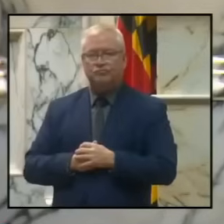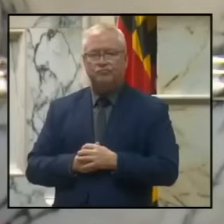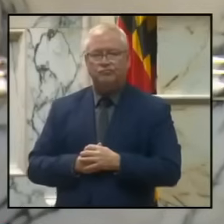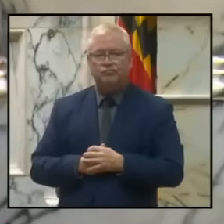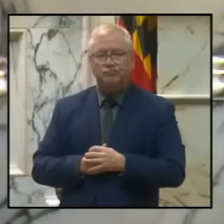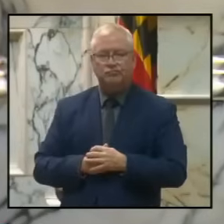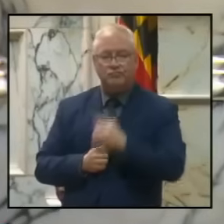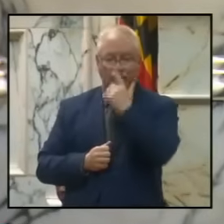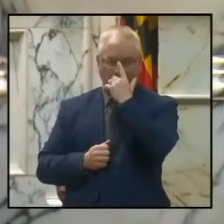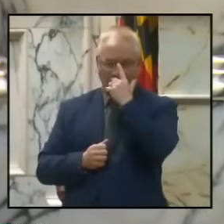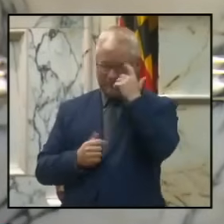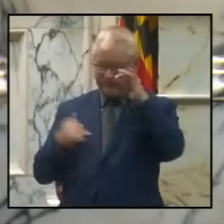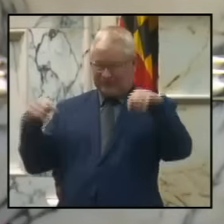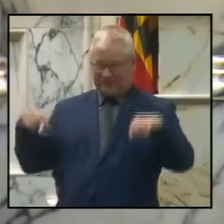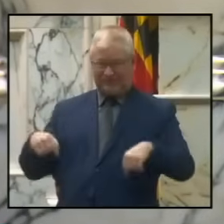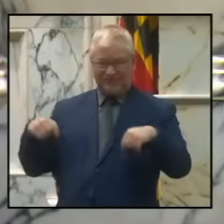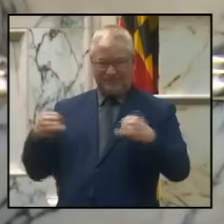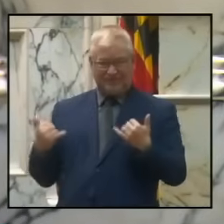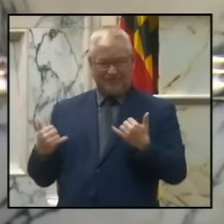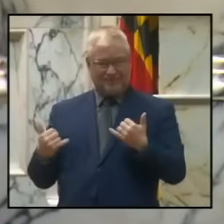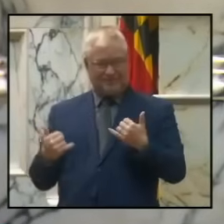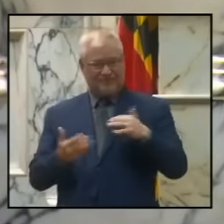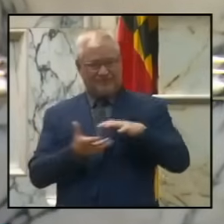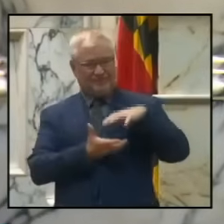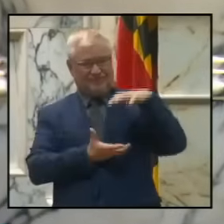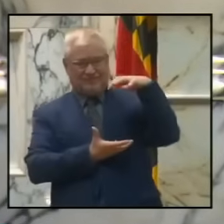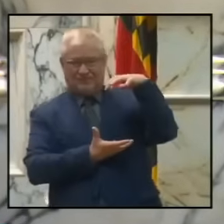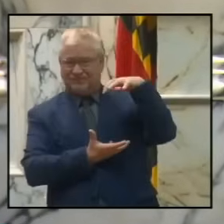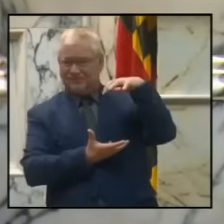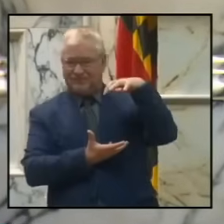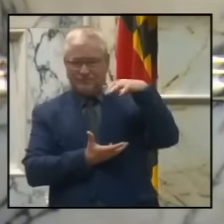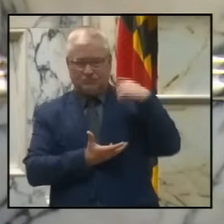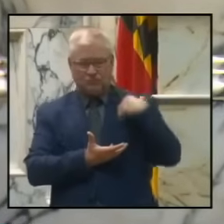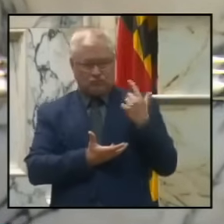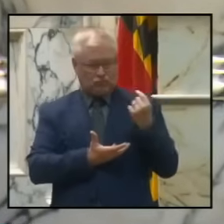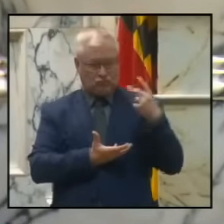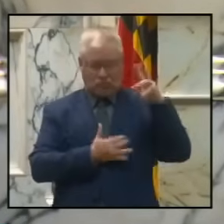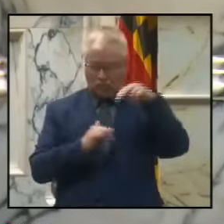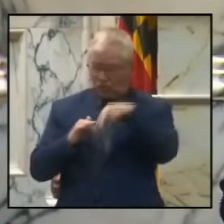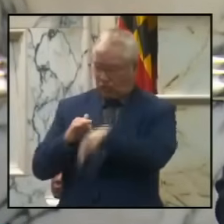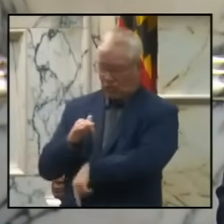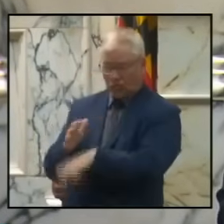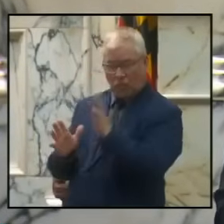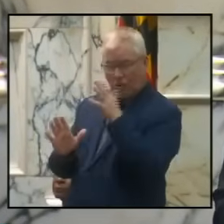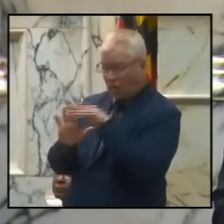Because with assets this strong, our success shouldn't rely on the outcomes of a presidential election.